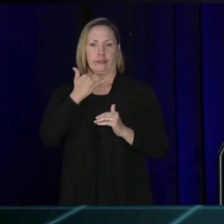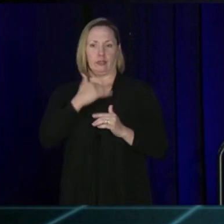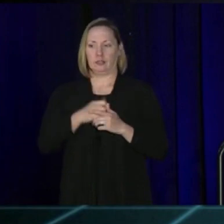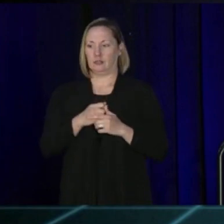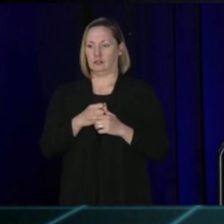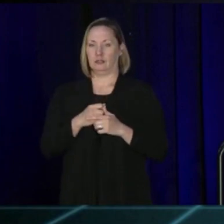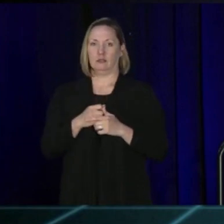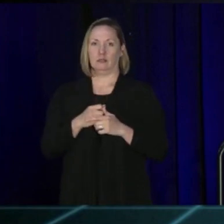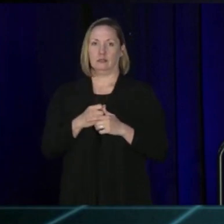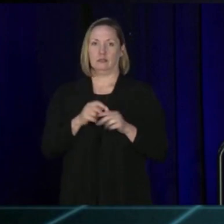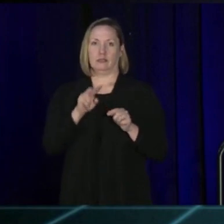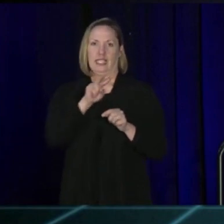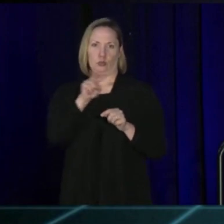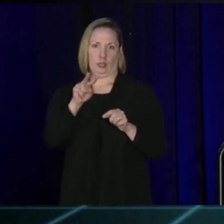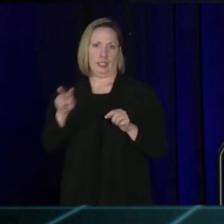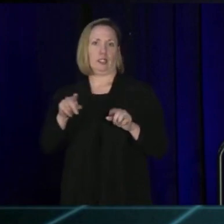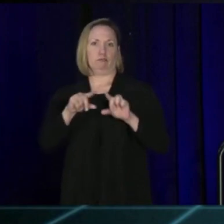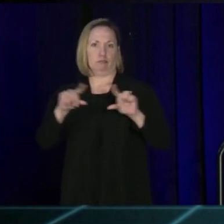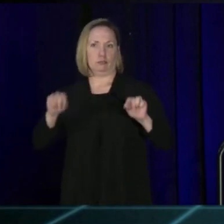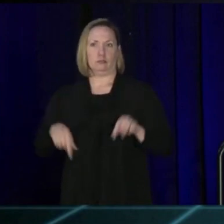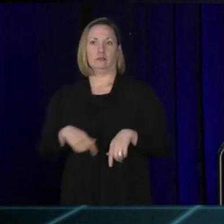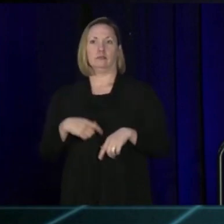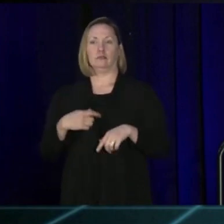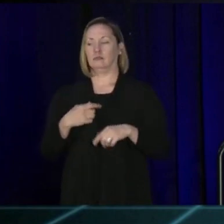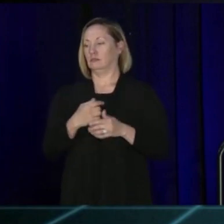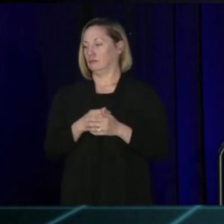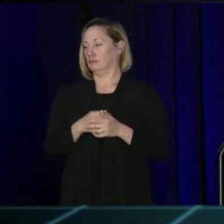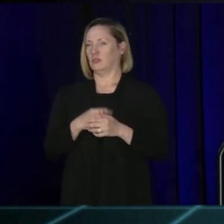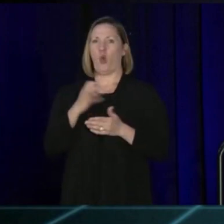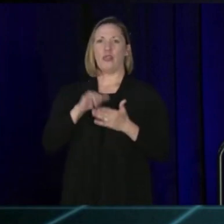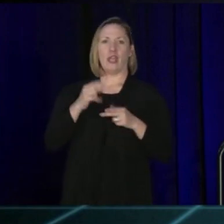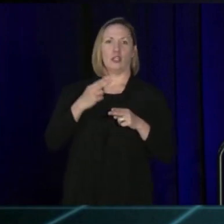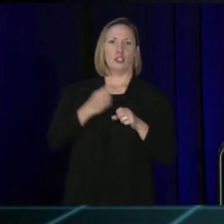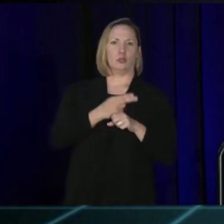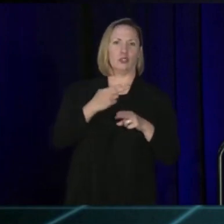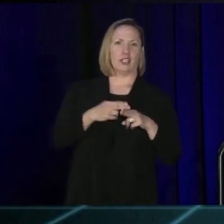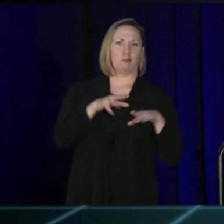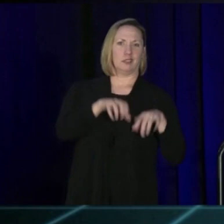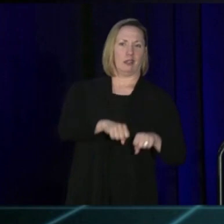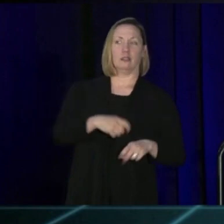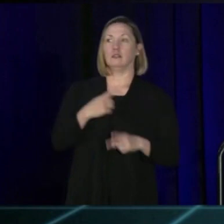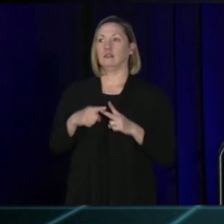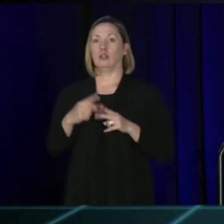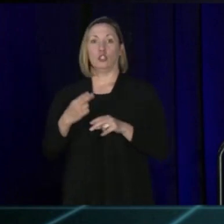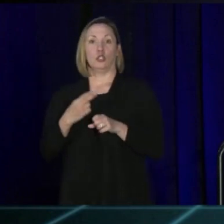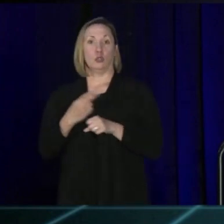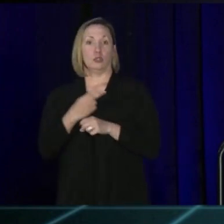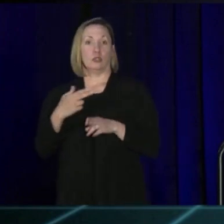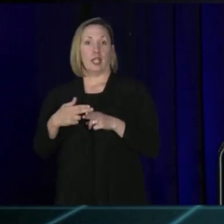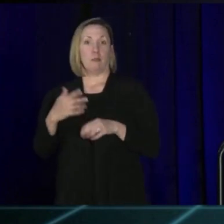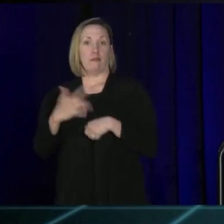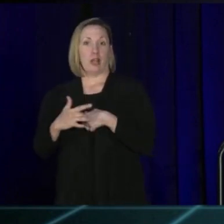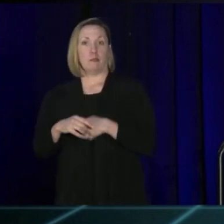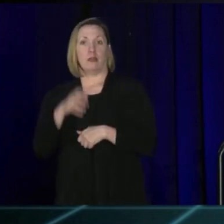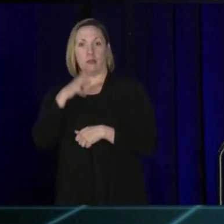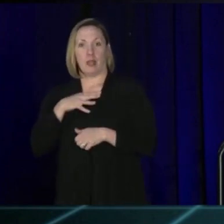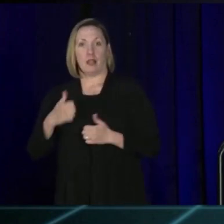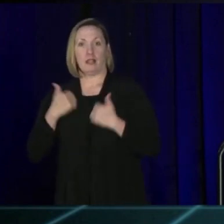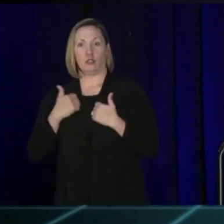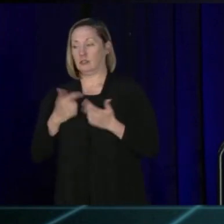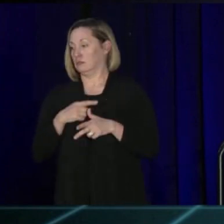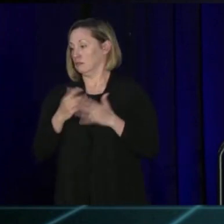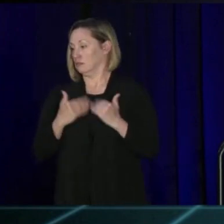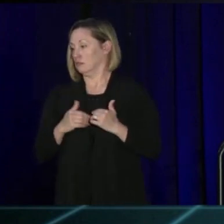A-M-B-E-R-E-H. This username is taken. 2. Username is available. Email address, required menu pop-up edit text email. Display